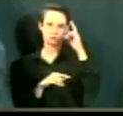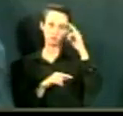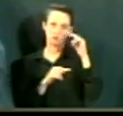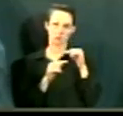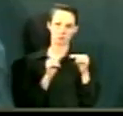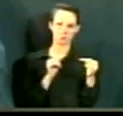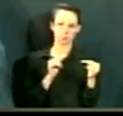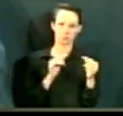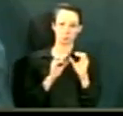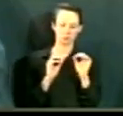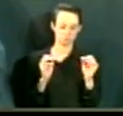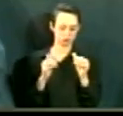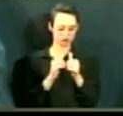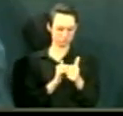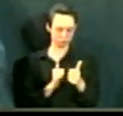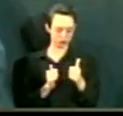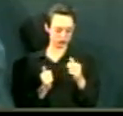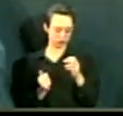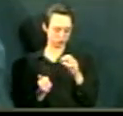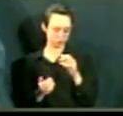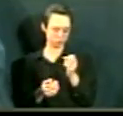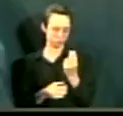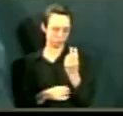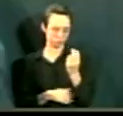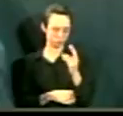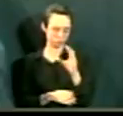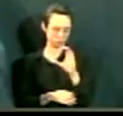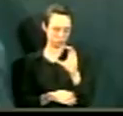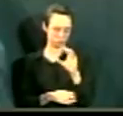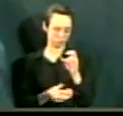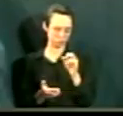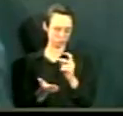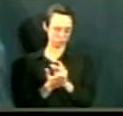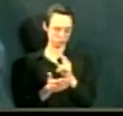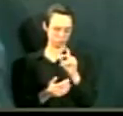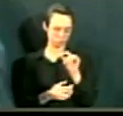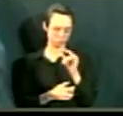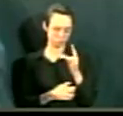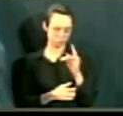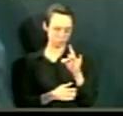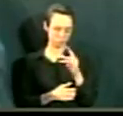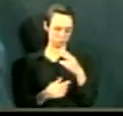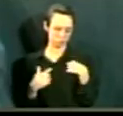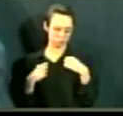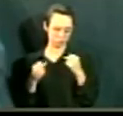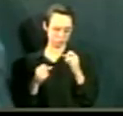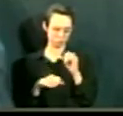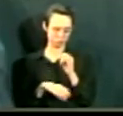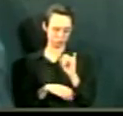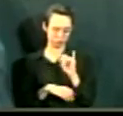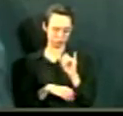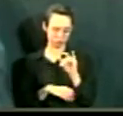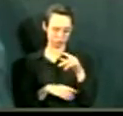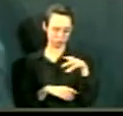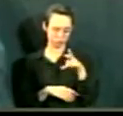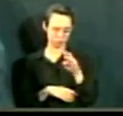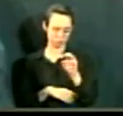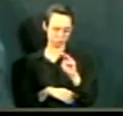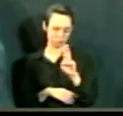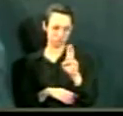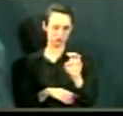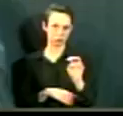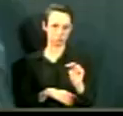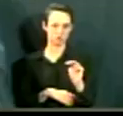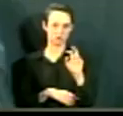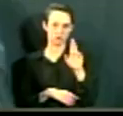opposed? Motion carries. 12C, approve 2018 health insurance premium rates. Motion